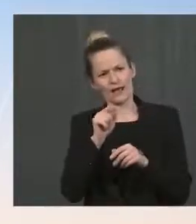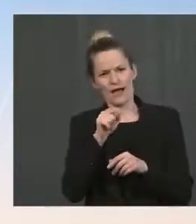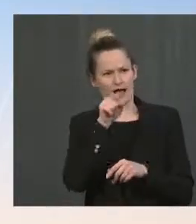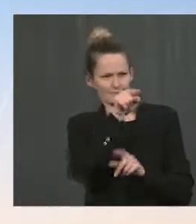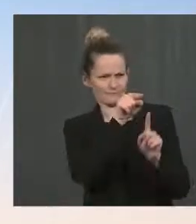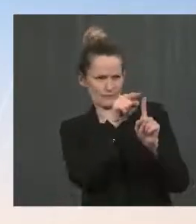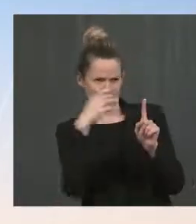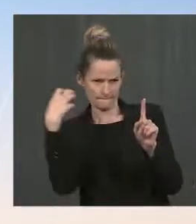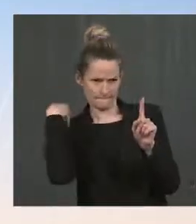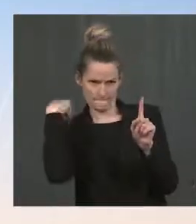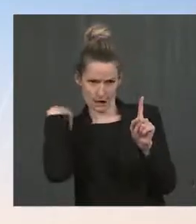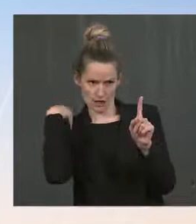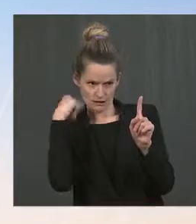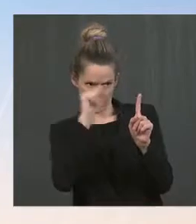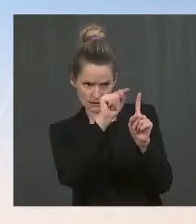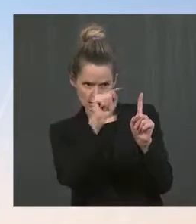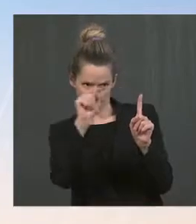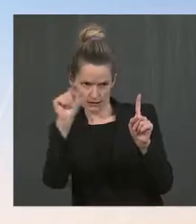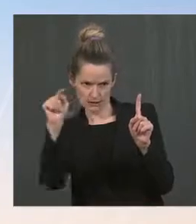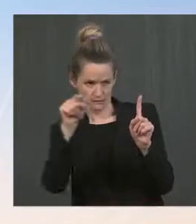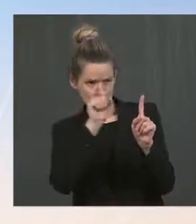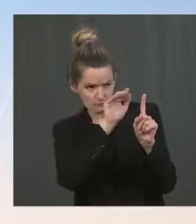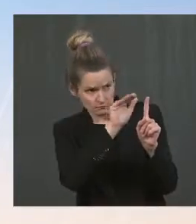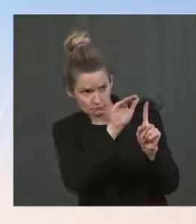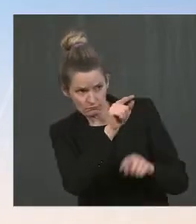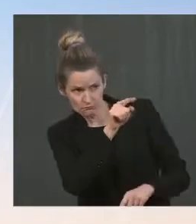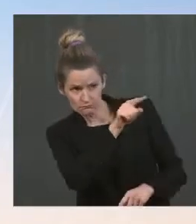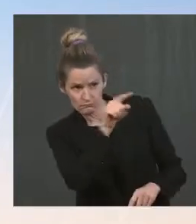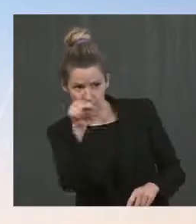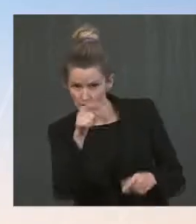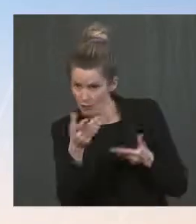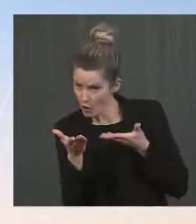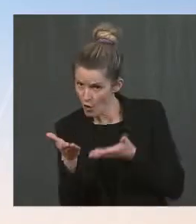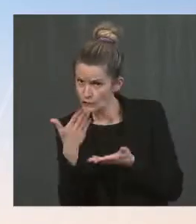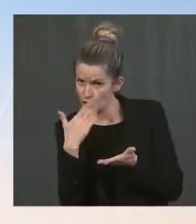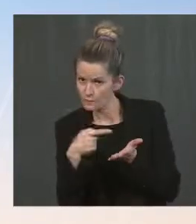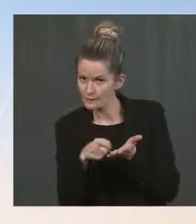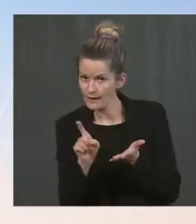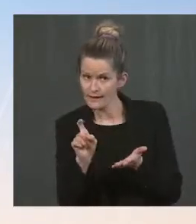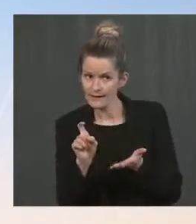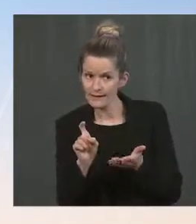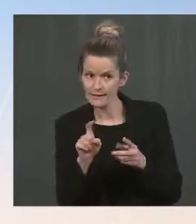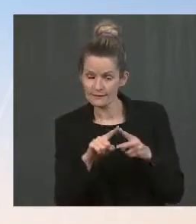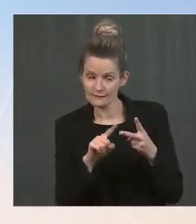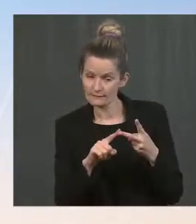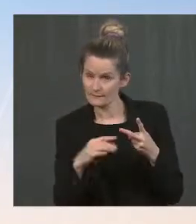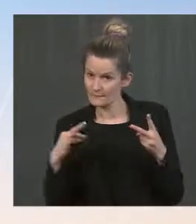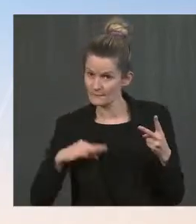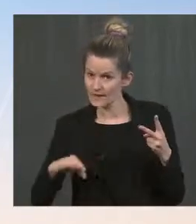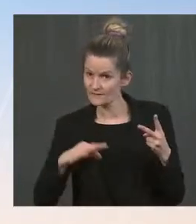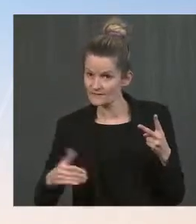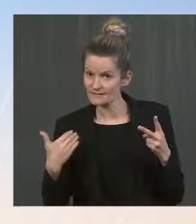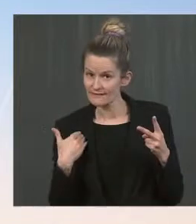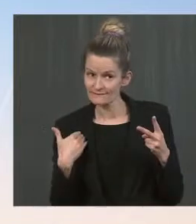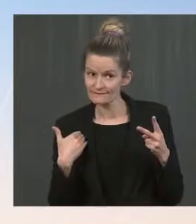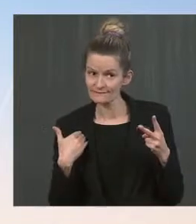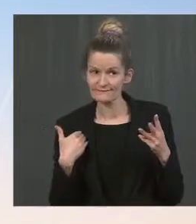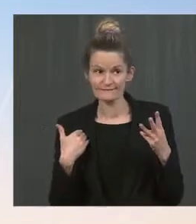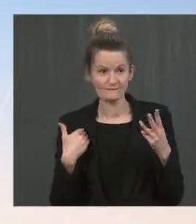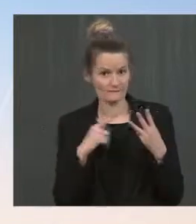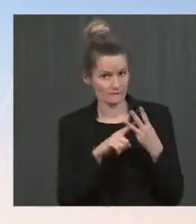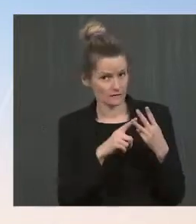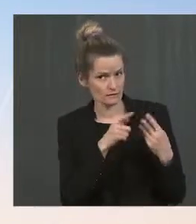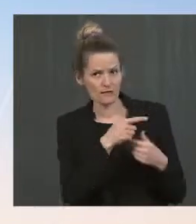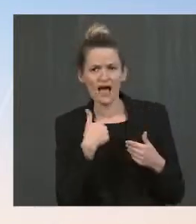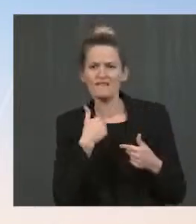course, whether employers are offering a livable wage, whether they're offering benefits to attract workers. And we're also seeing